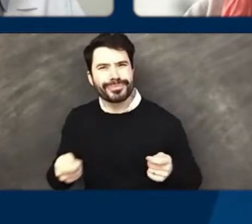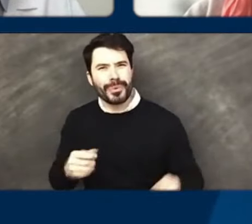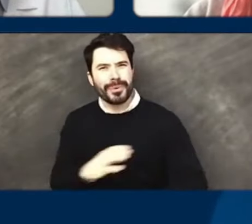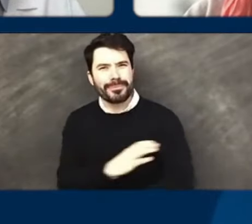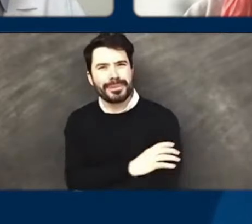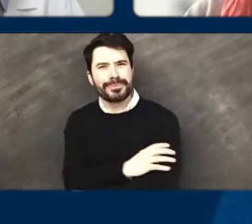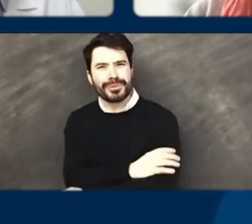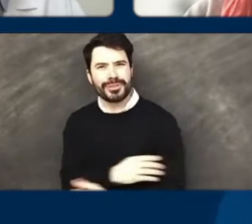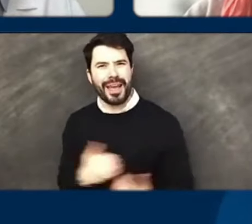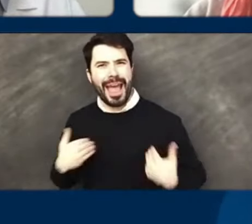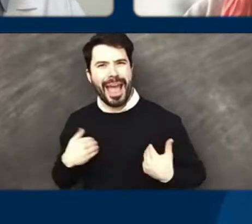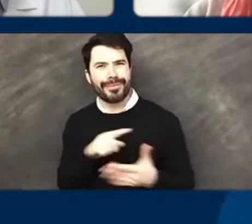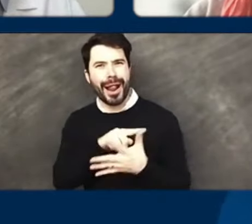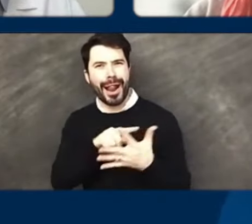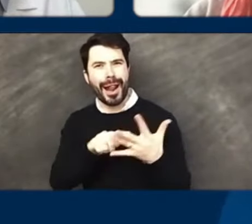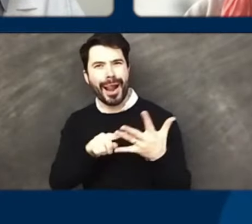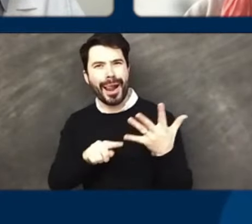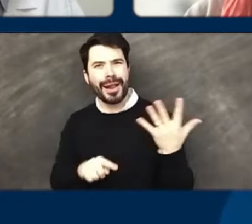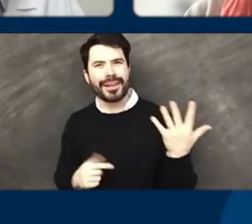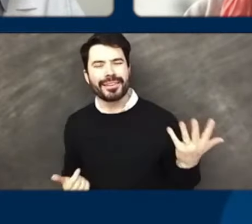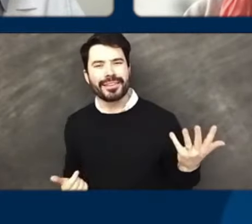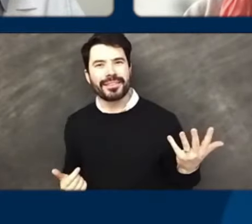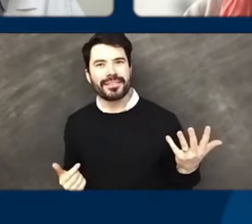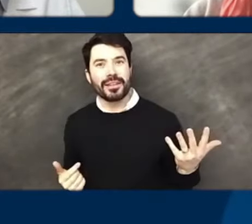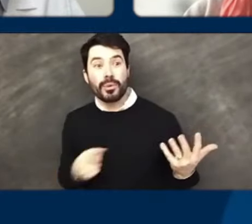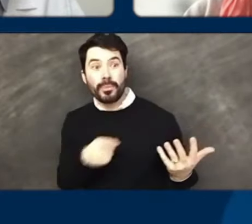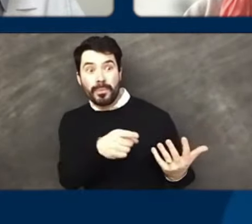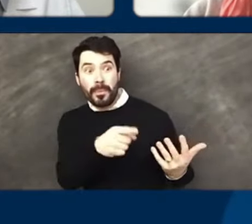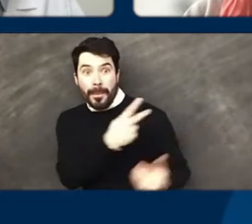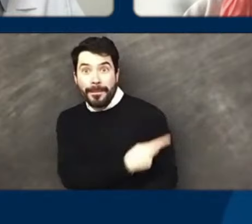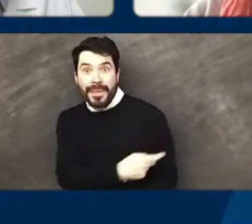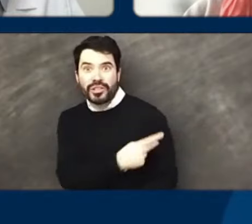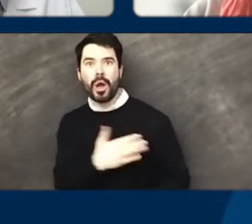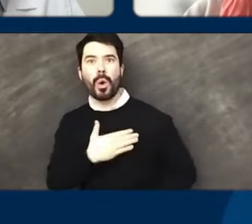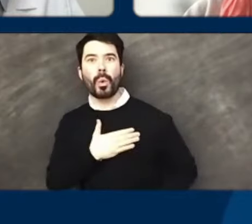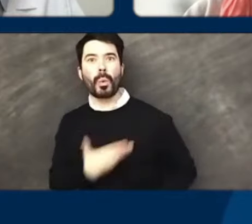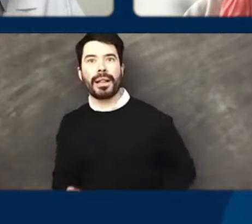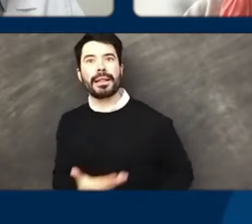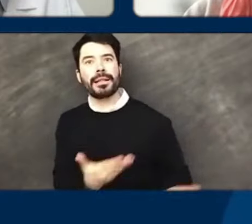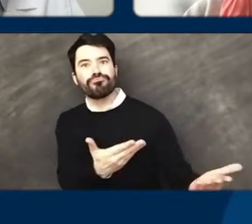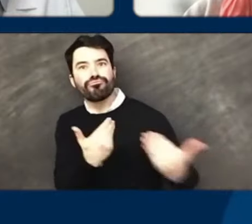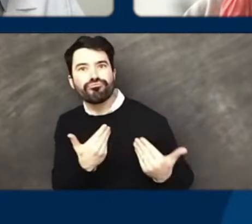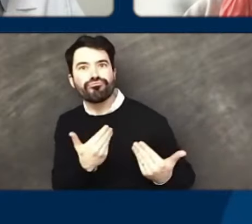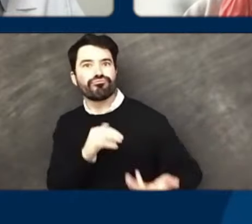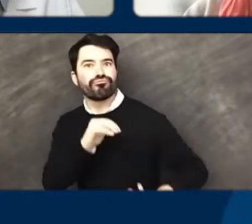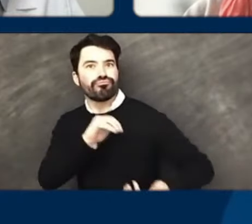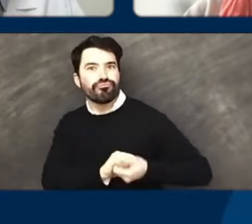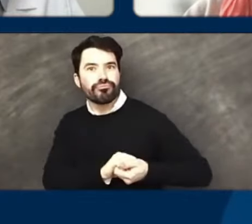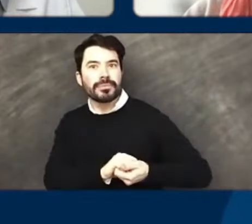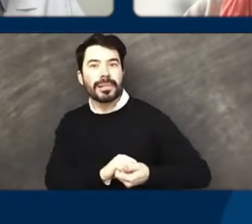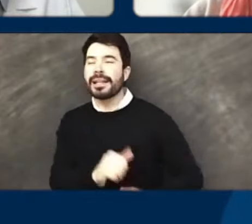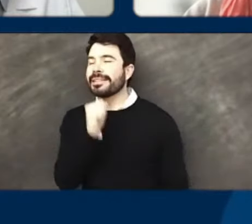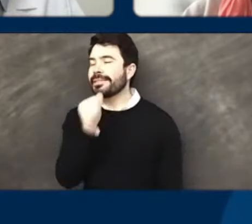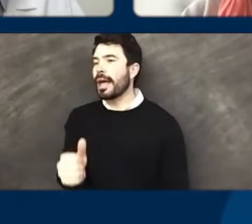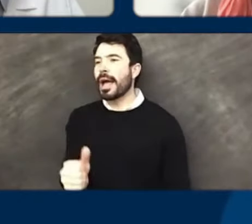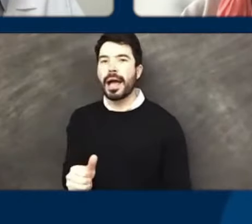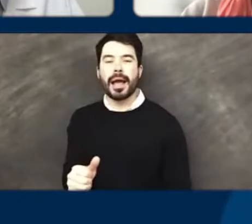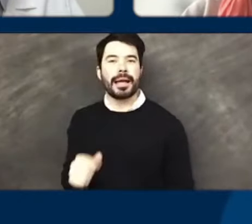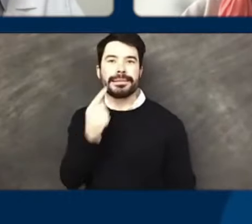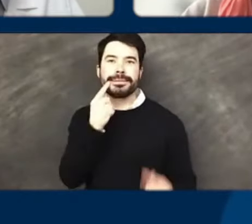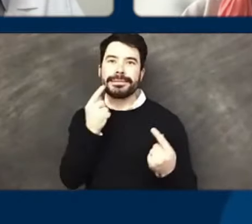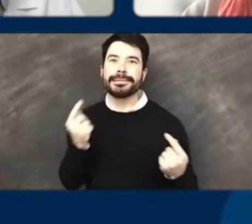to use them, and we need to partner with patients. It's not a sin or a bad thing to have to